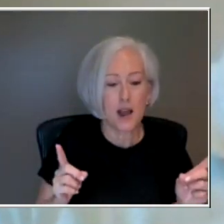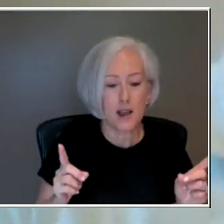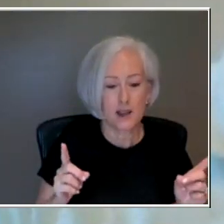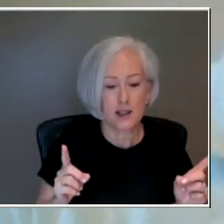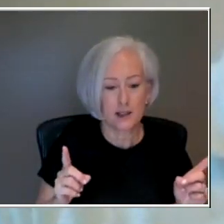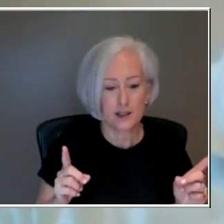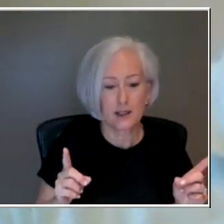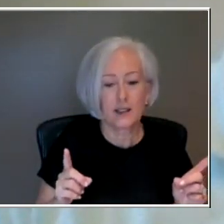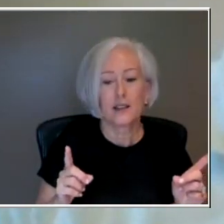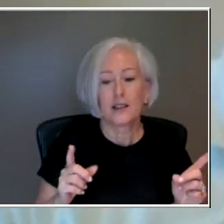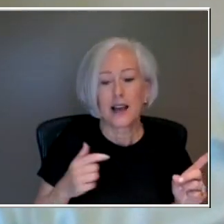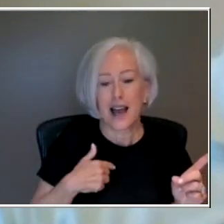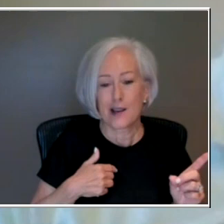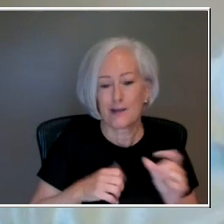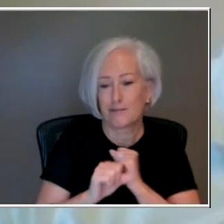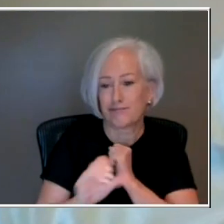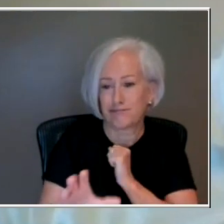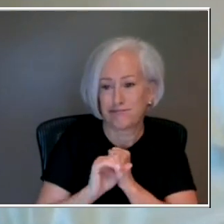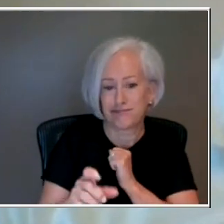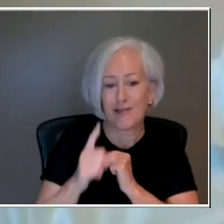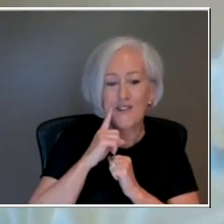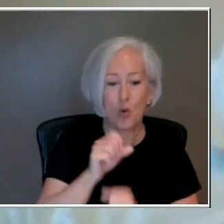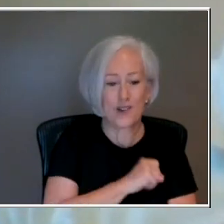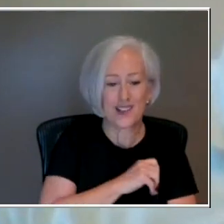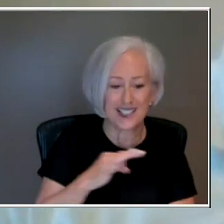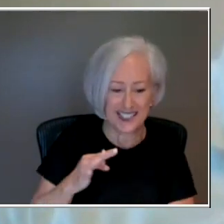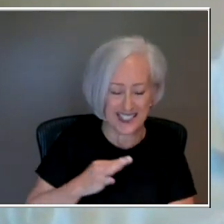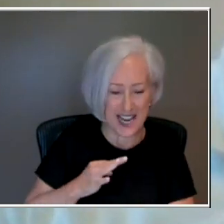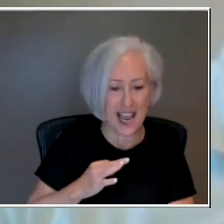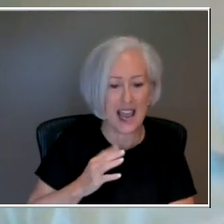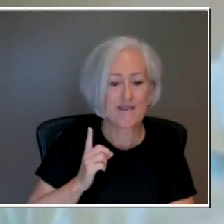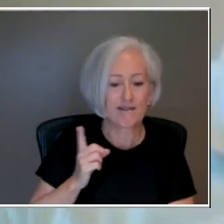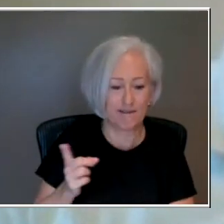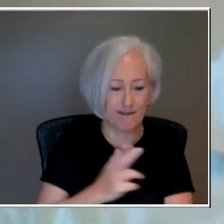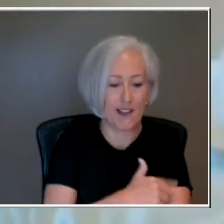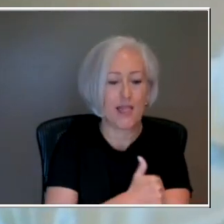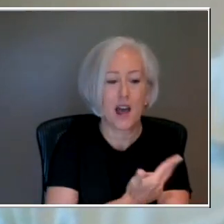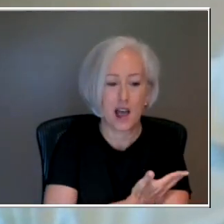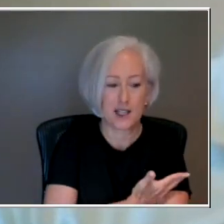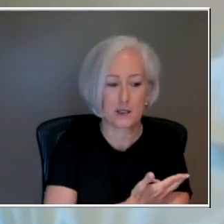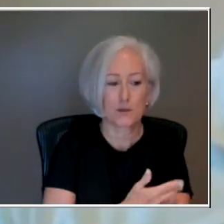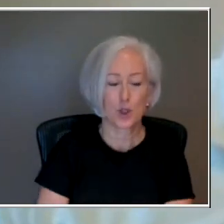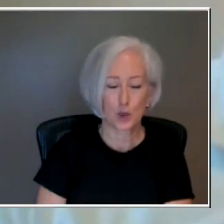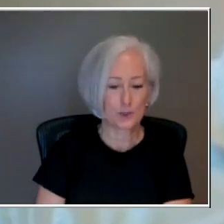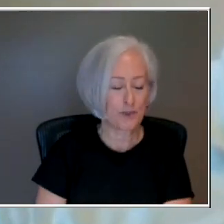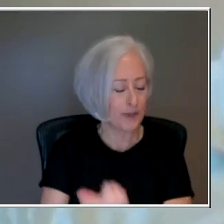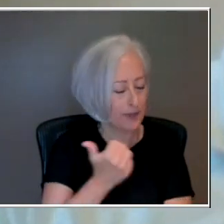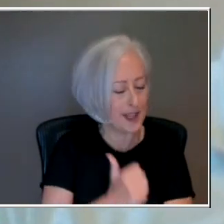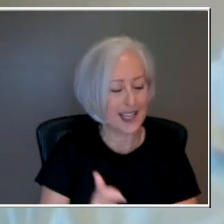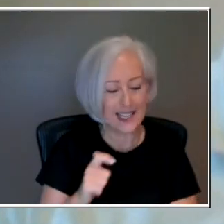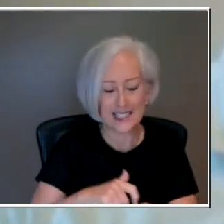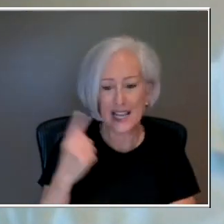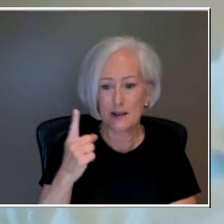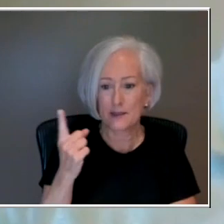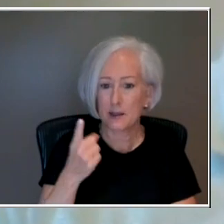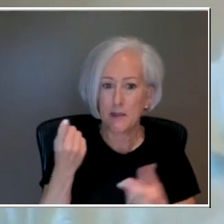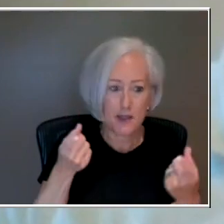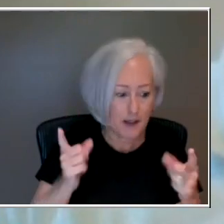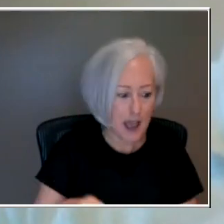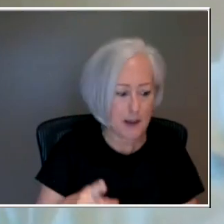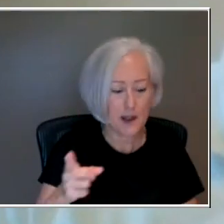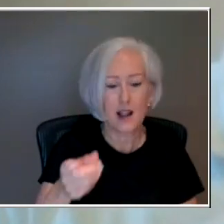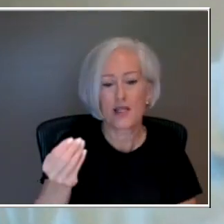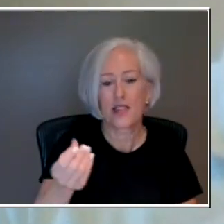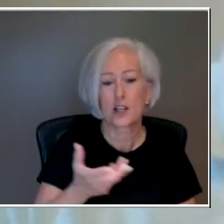put a plug in for the staff at the hospital. Anytime that something happened, they told